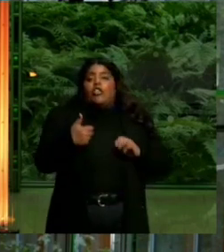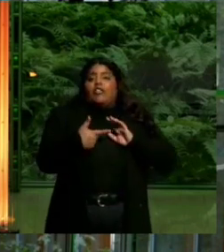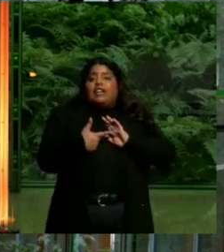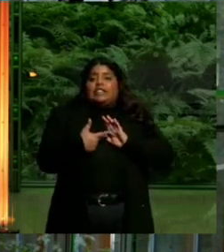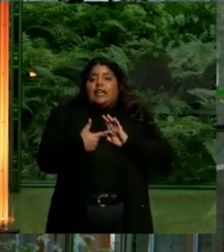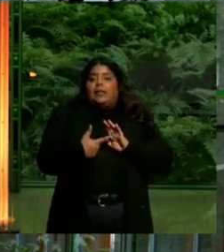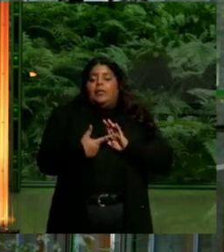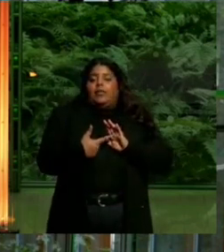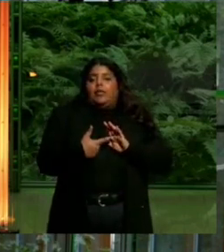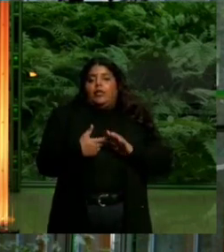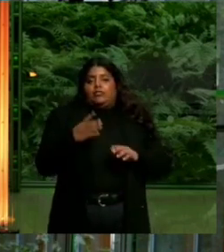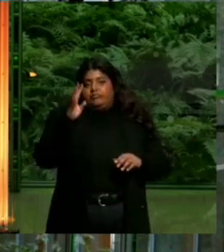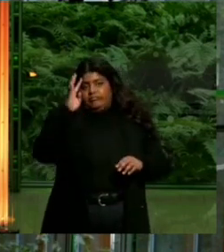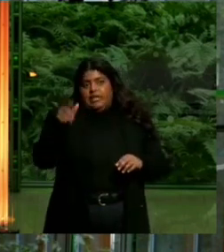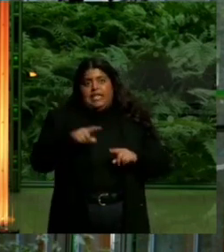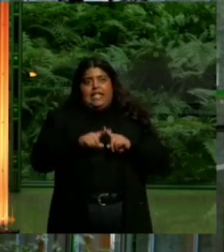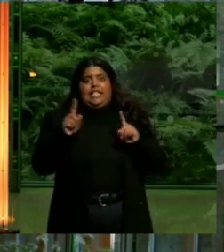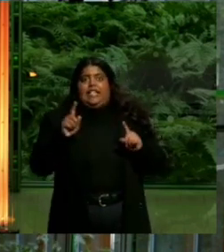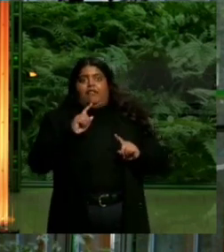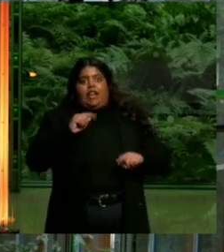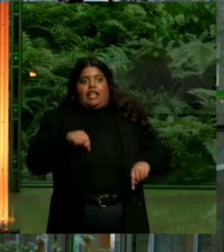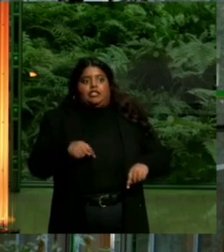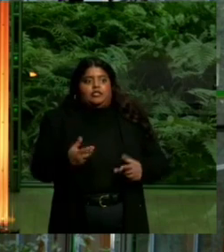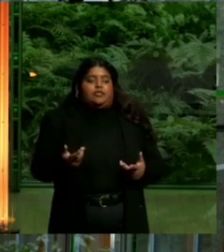answer, right?